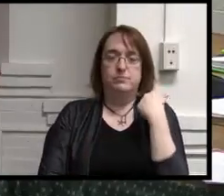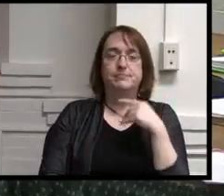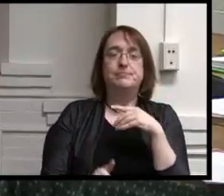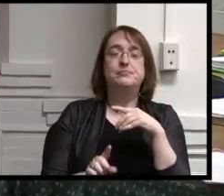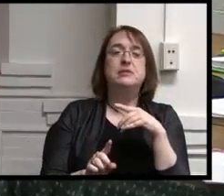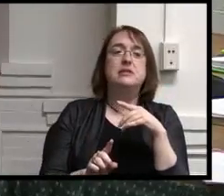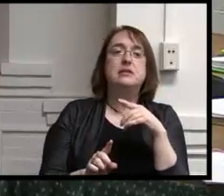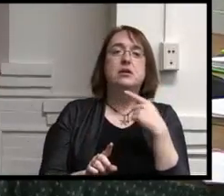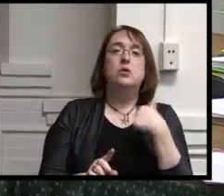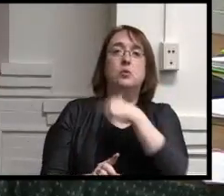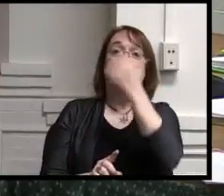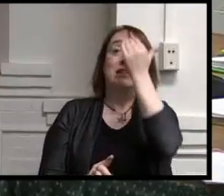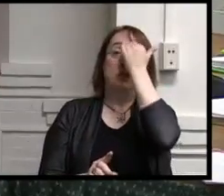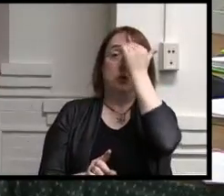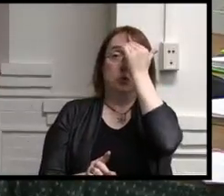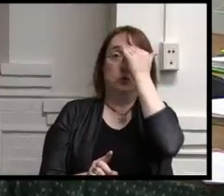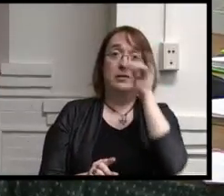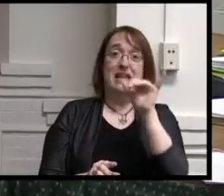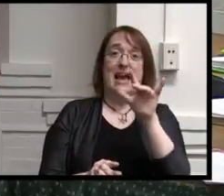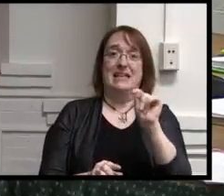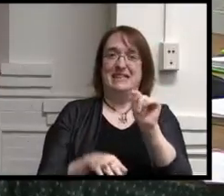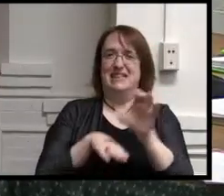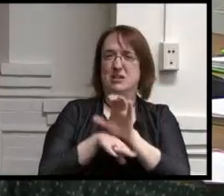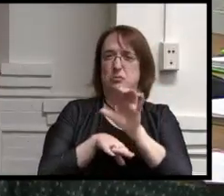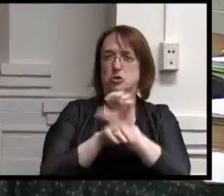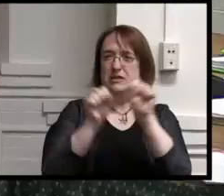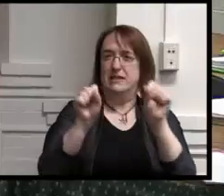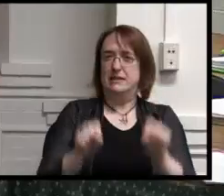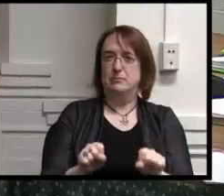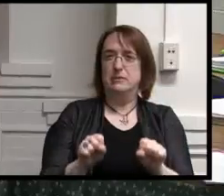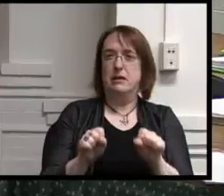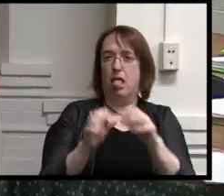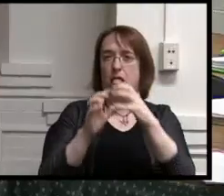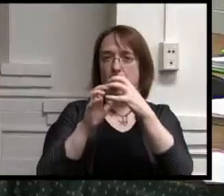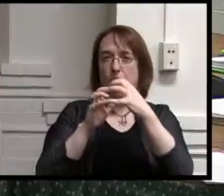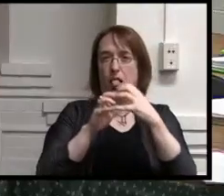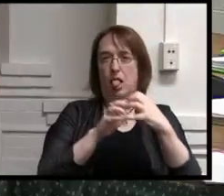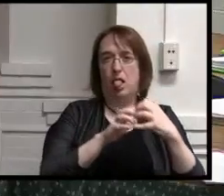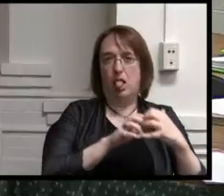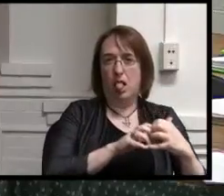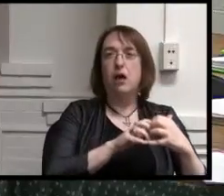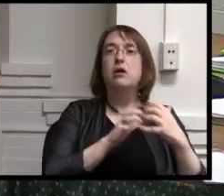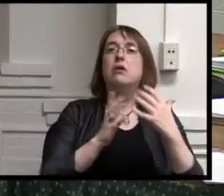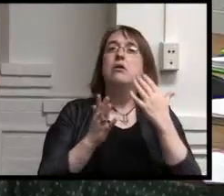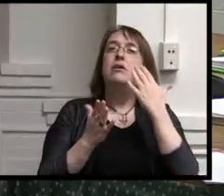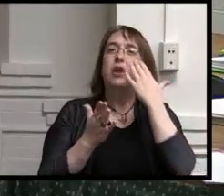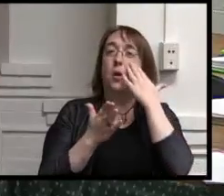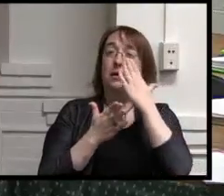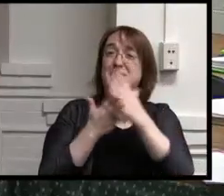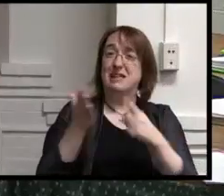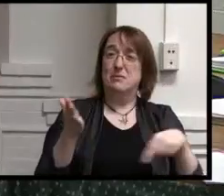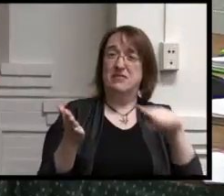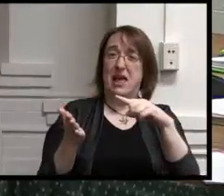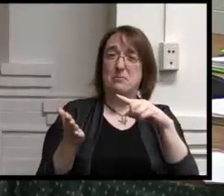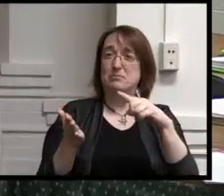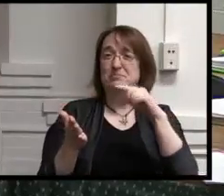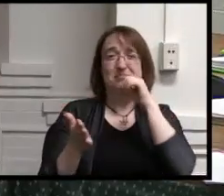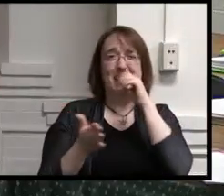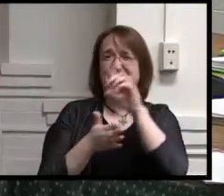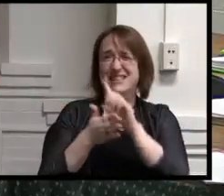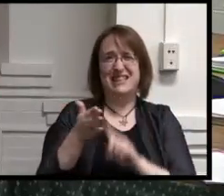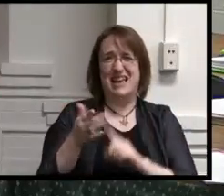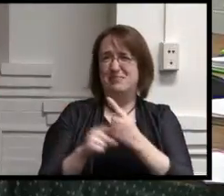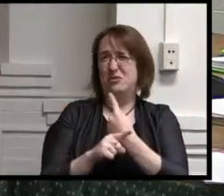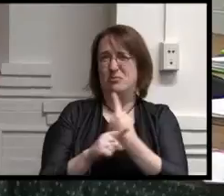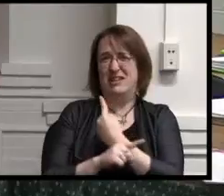knowing that our IT systems were deficient in the town, knowing that in some cases they were not designed